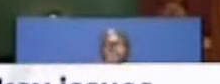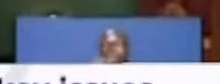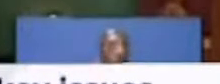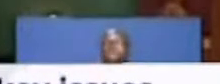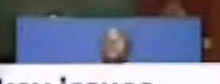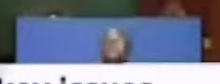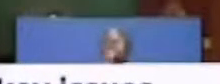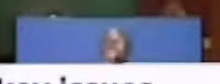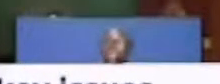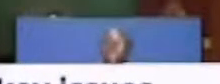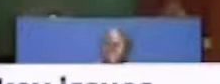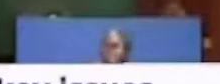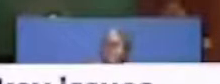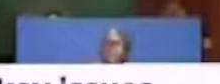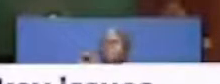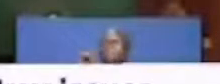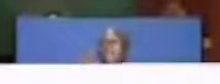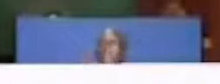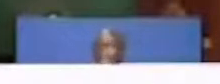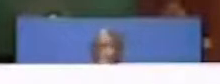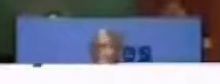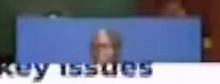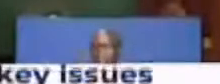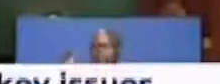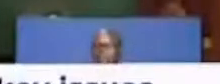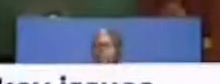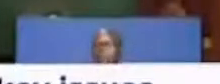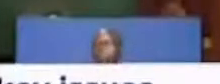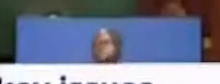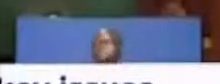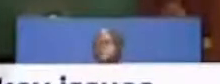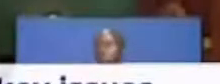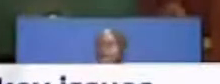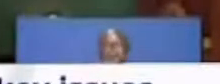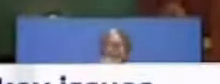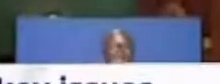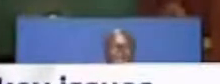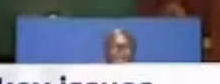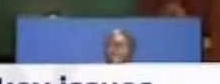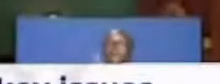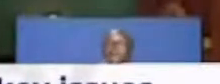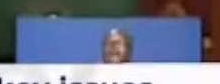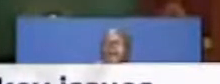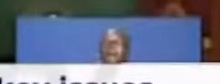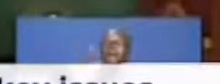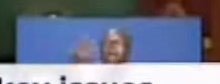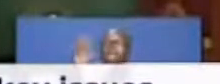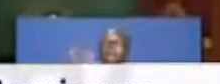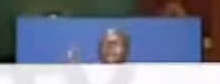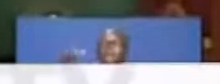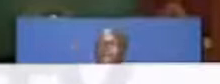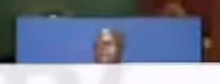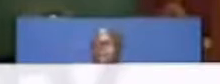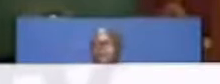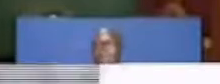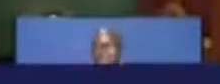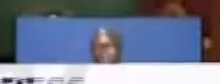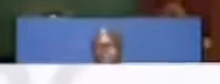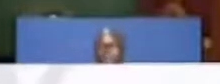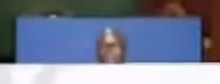52.279 kilometers squared of our country is under forest cover, which represents